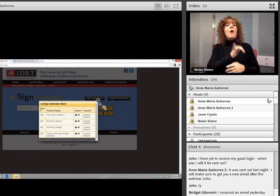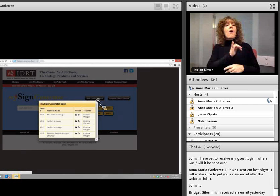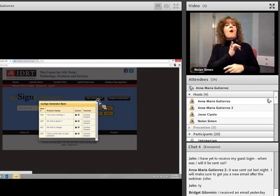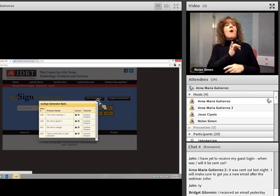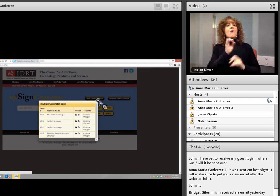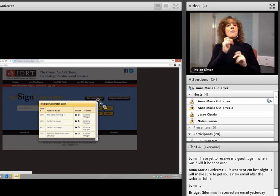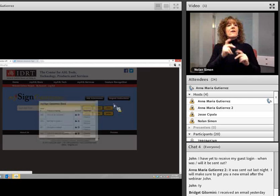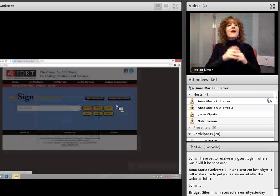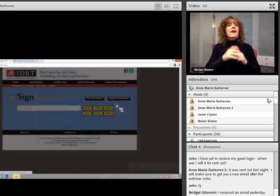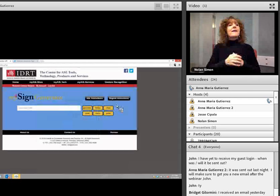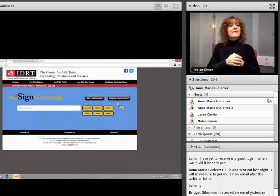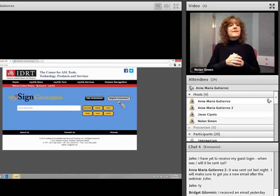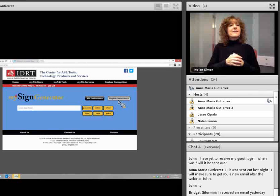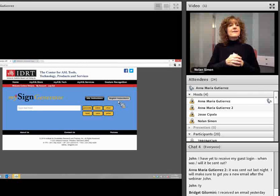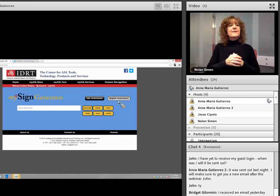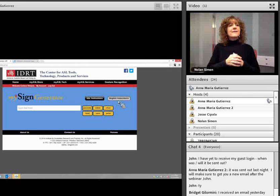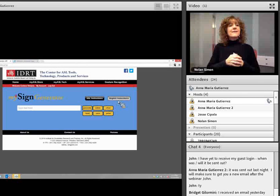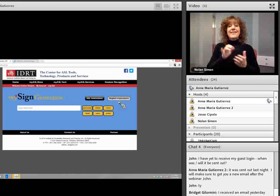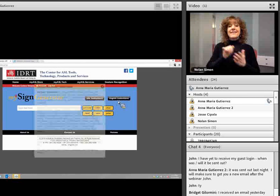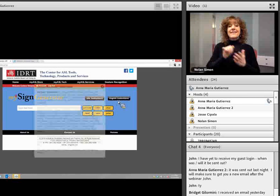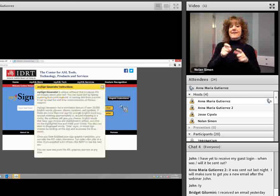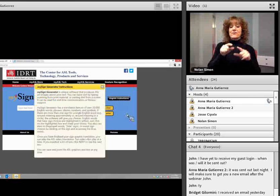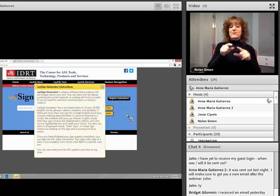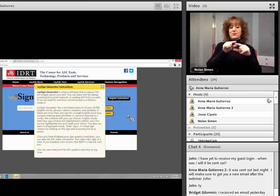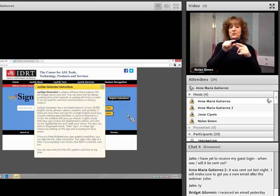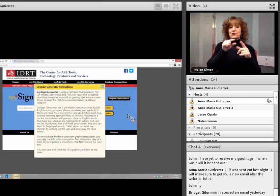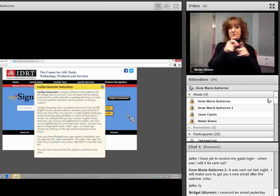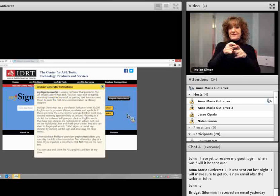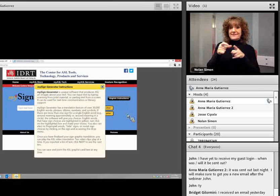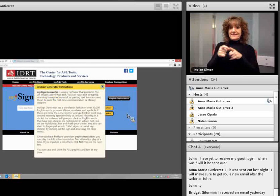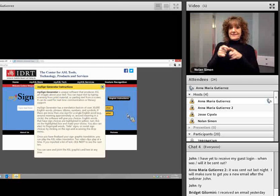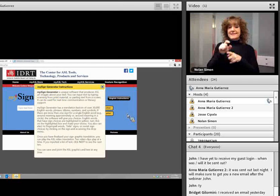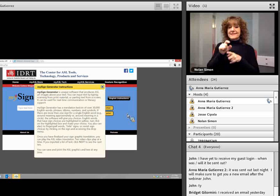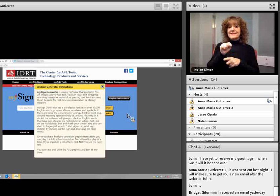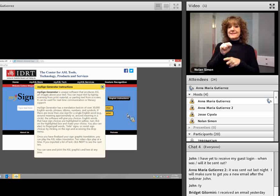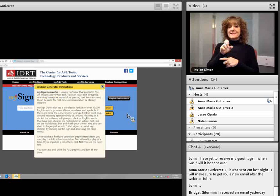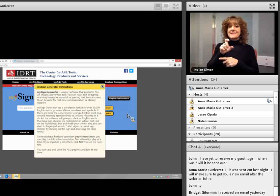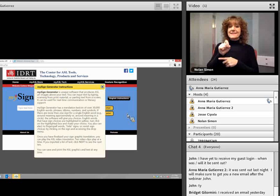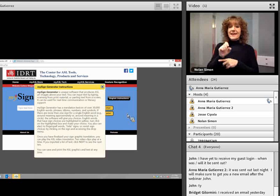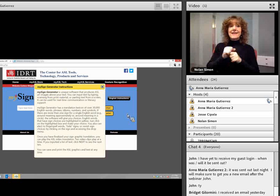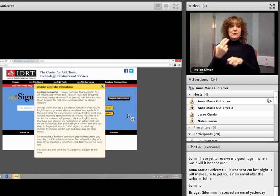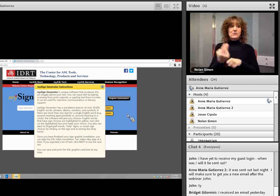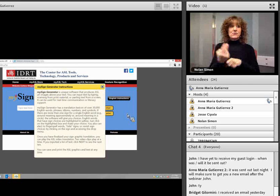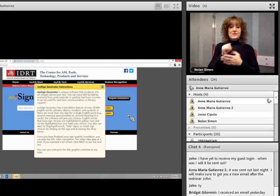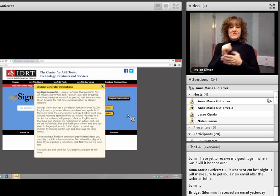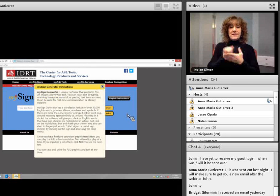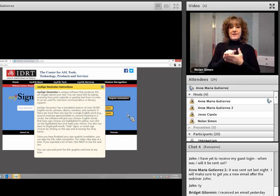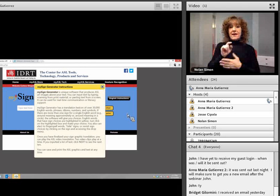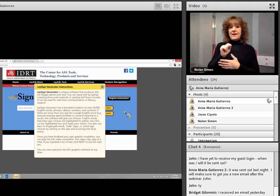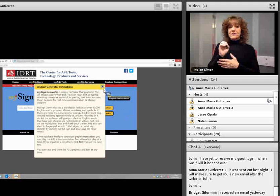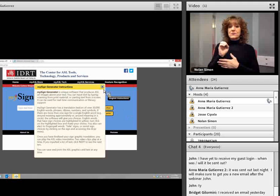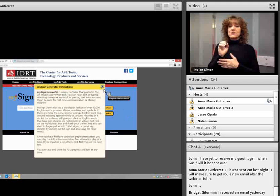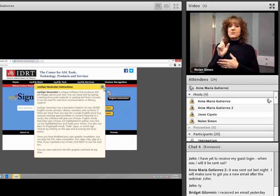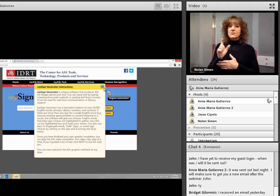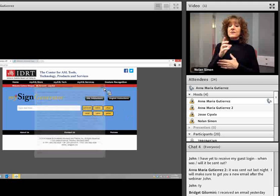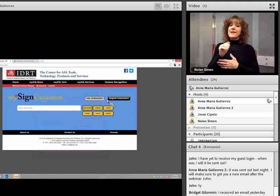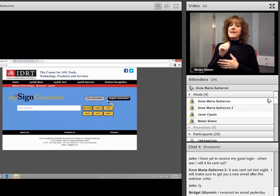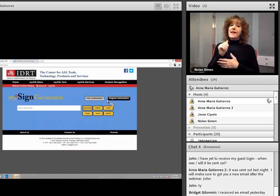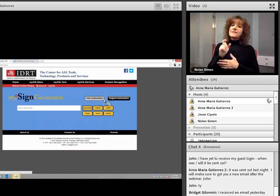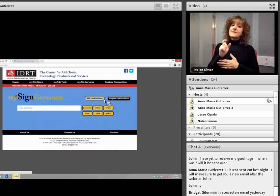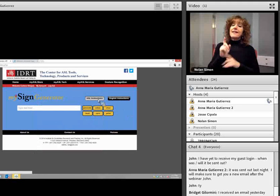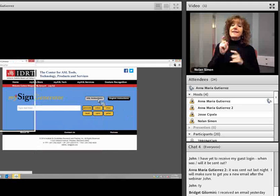Okay. This gives you the text of how to use the tool, and the